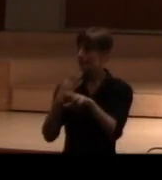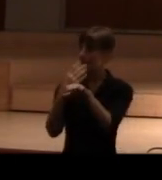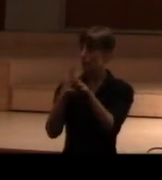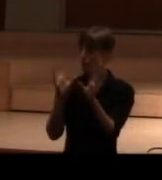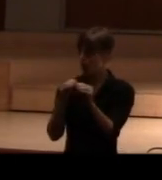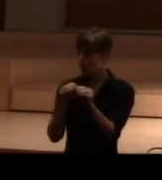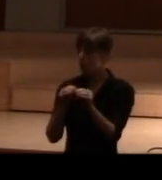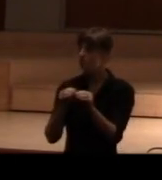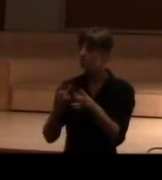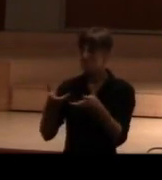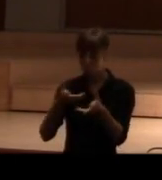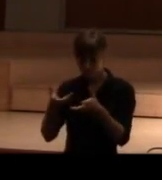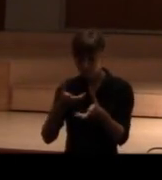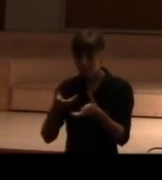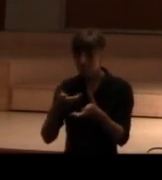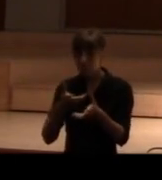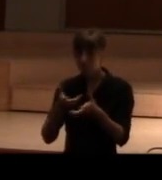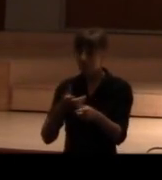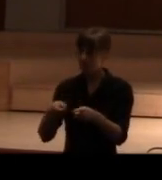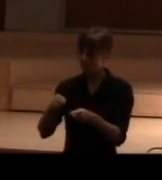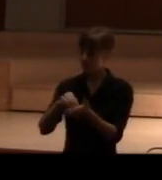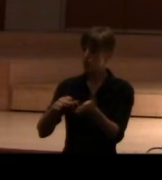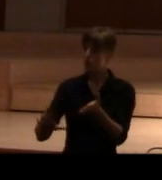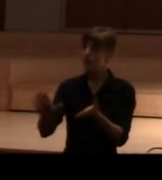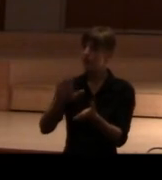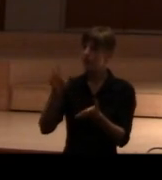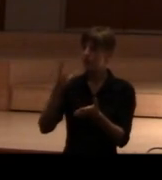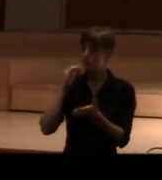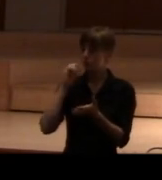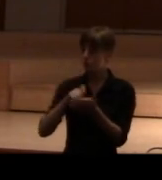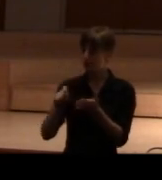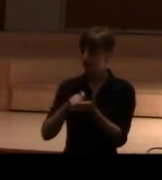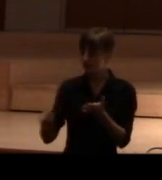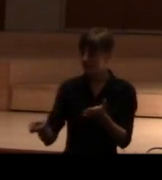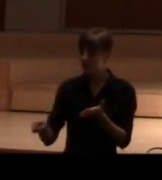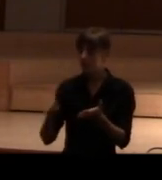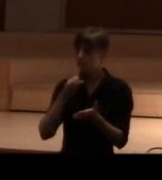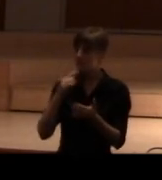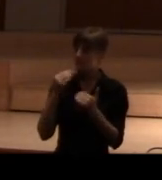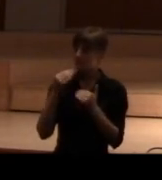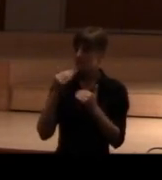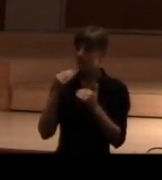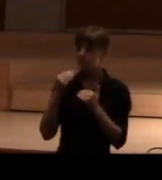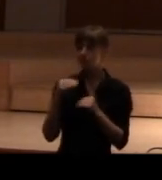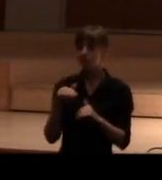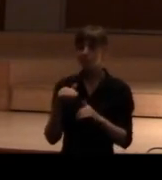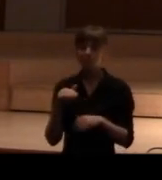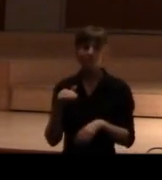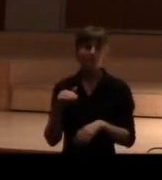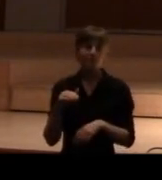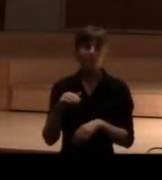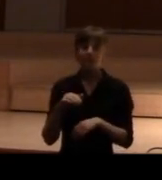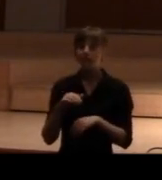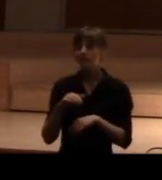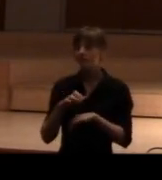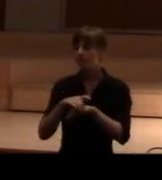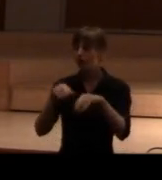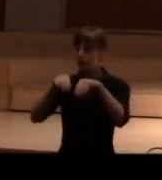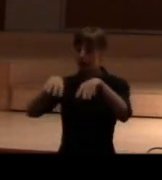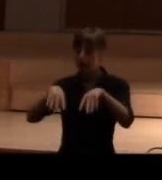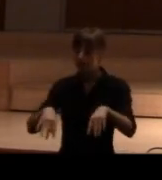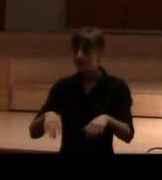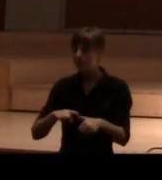and their experience with writing has been within the confines of spidery-looking mind maps and